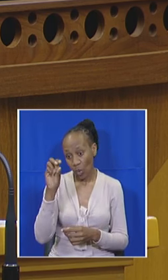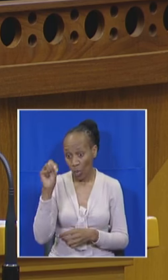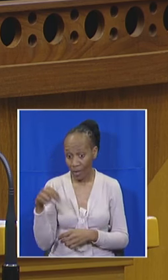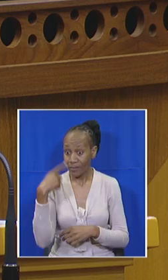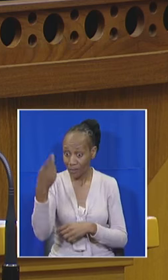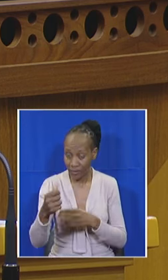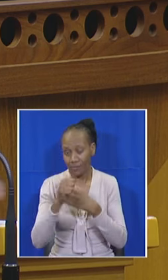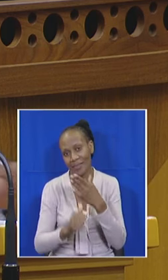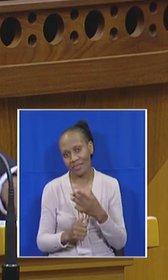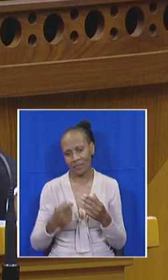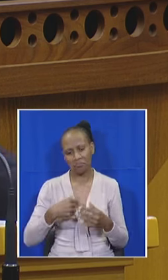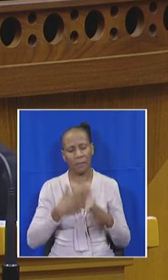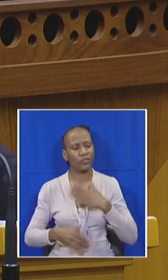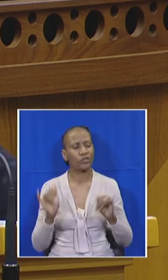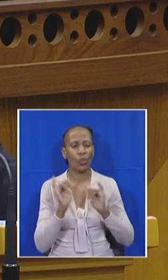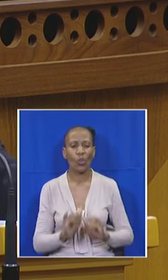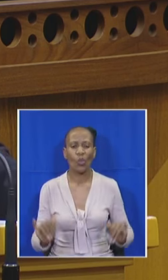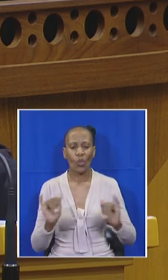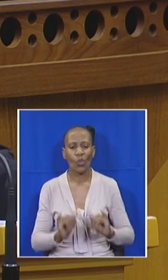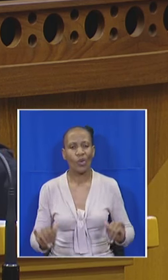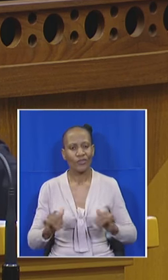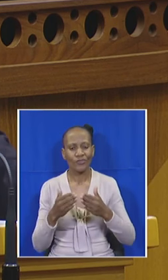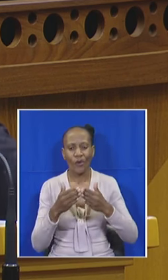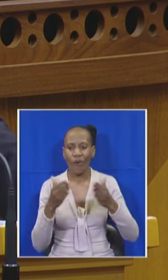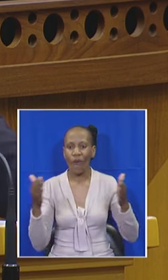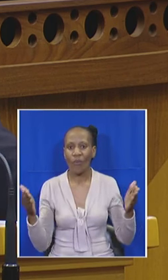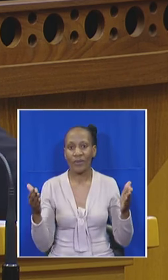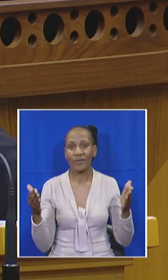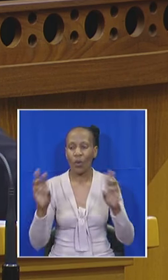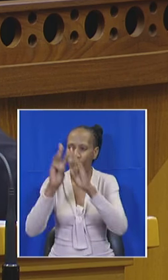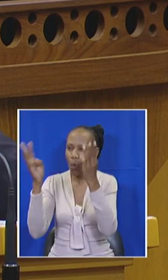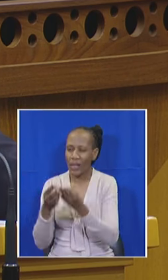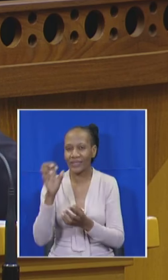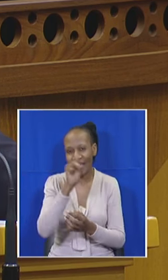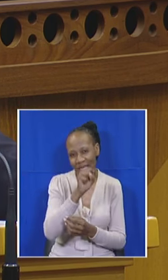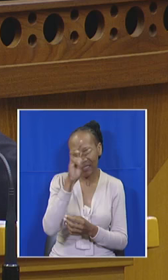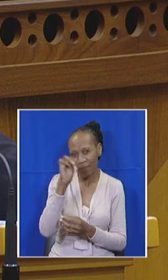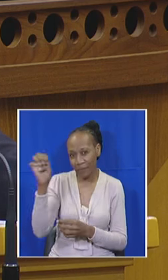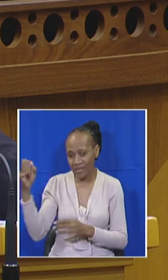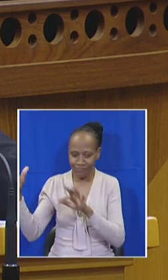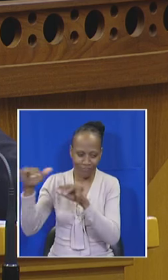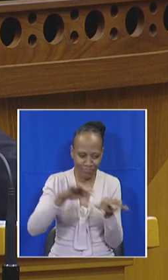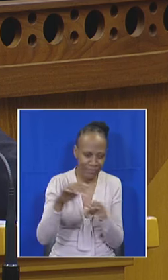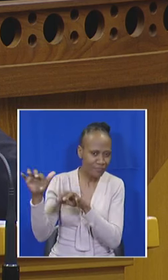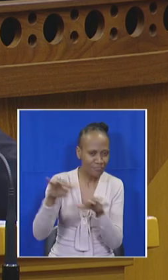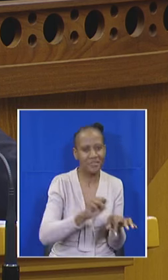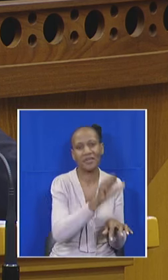forward to hosting global SMMEs on our shores.